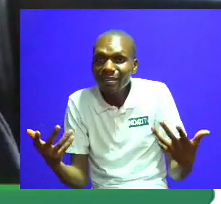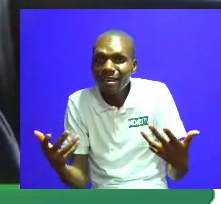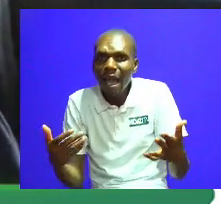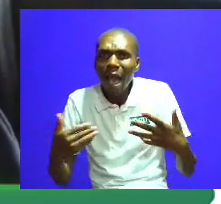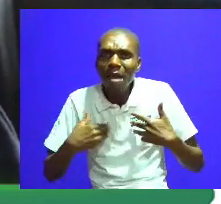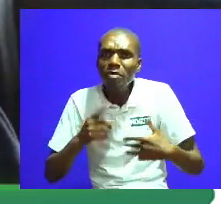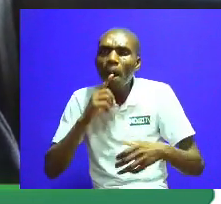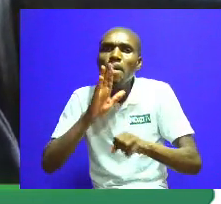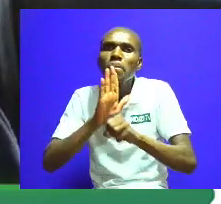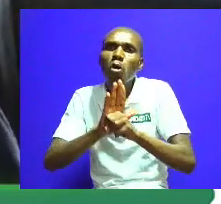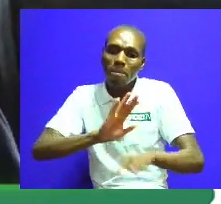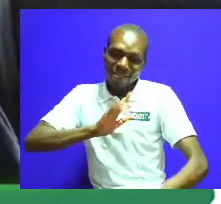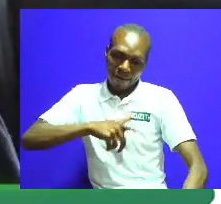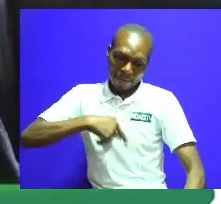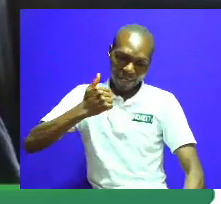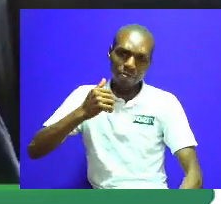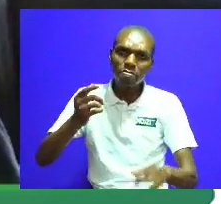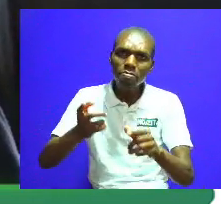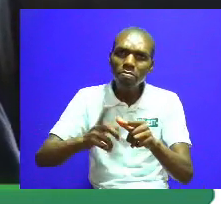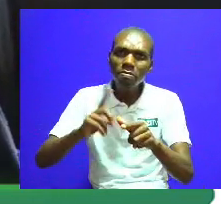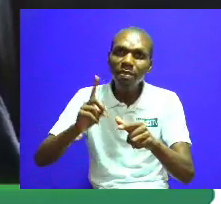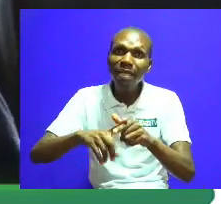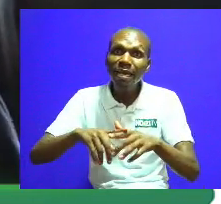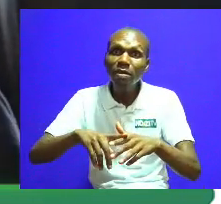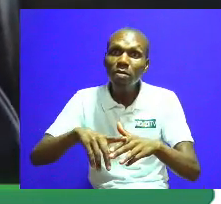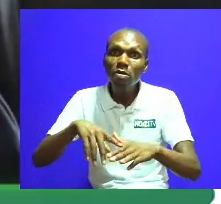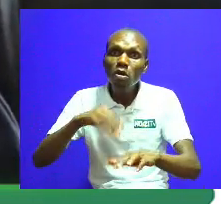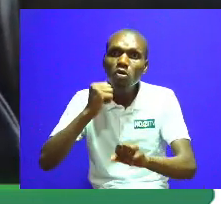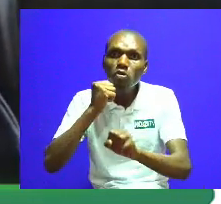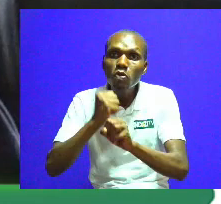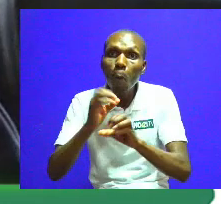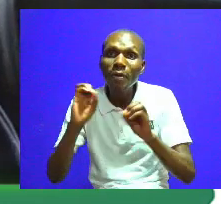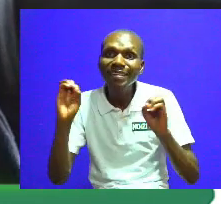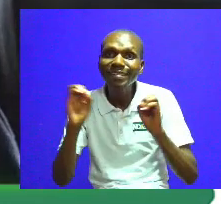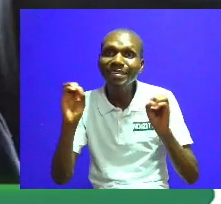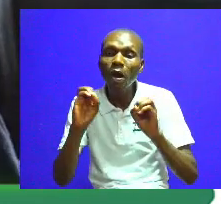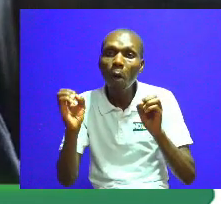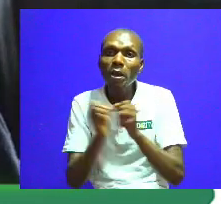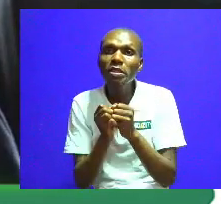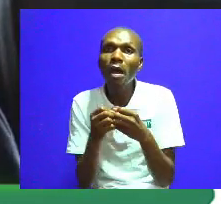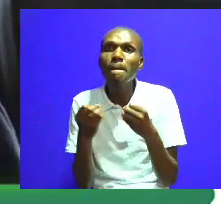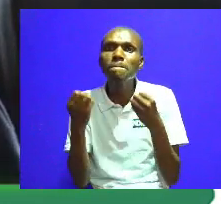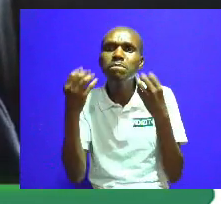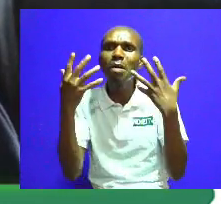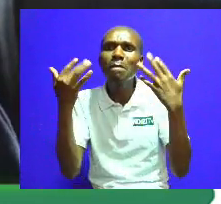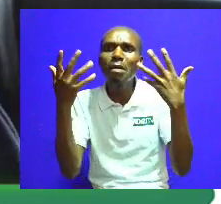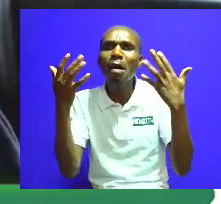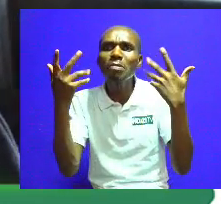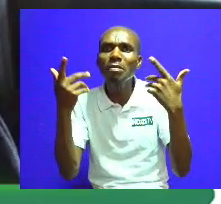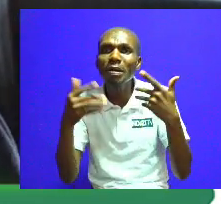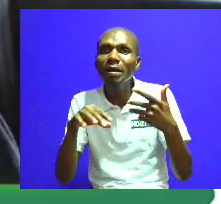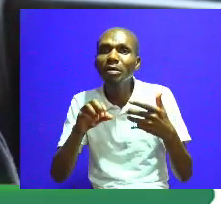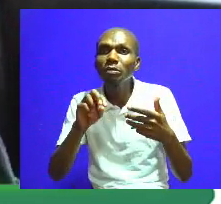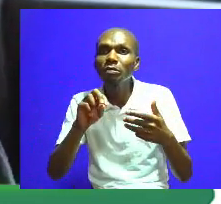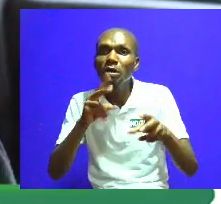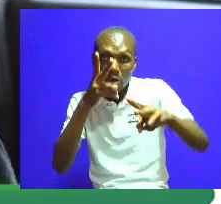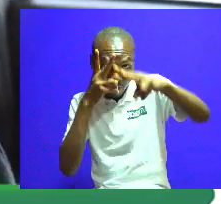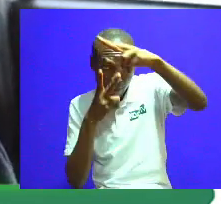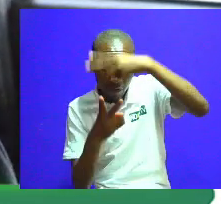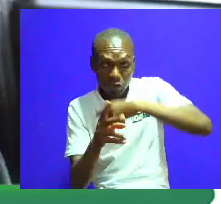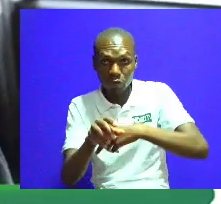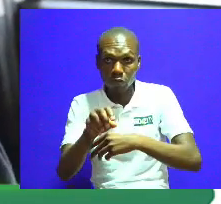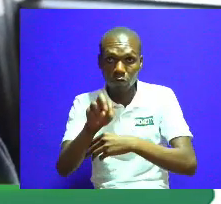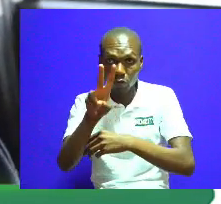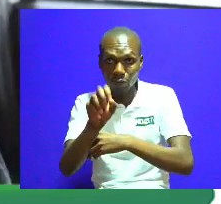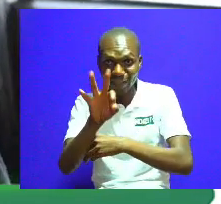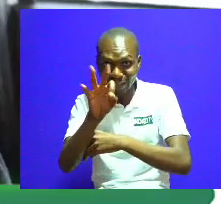committed ourselves to net zero carbon emission by the year 2030. And one of the